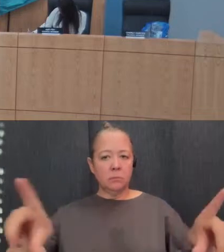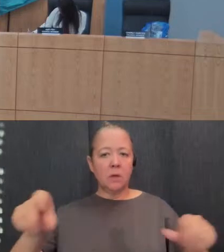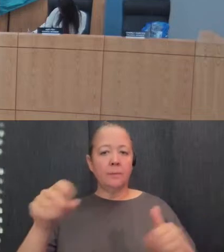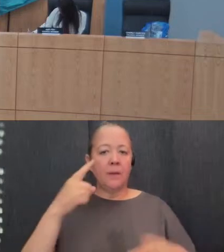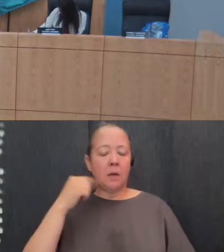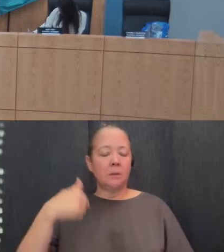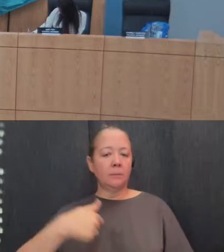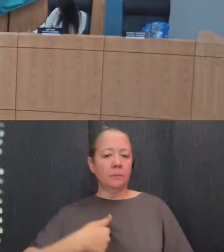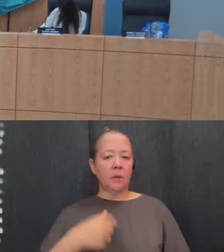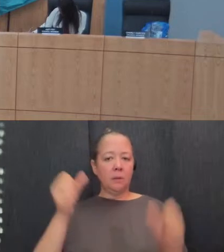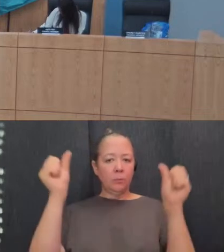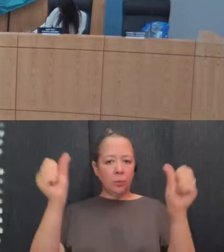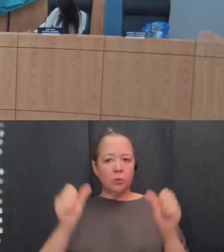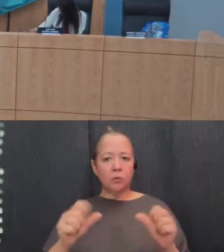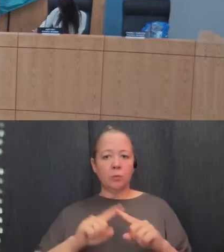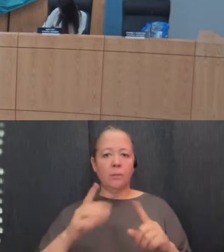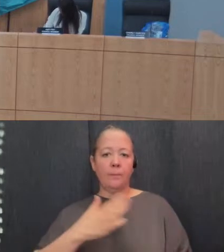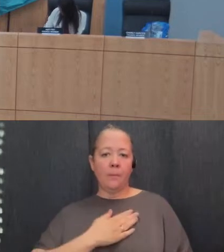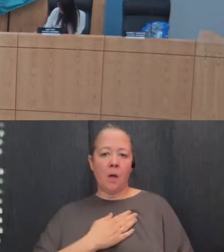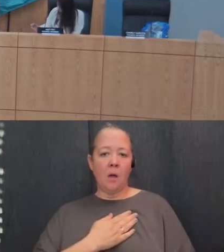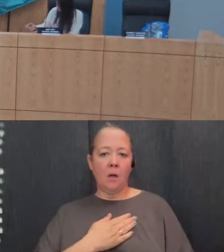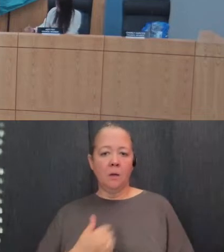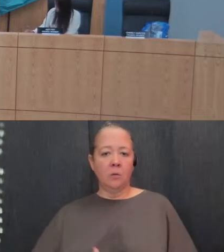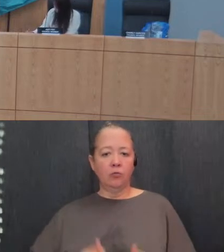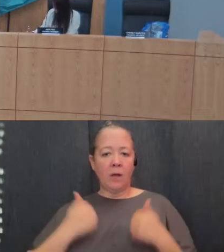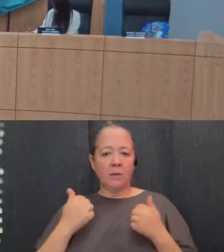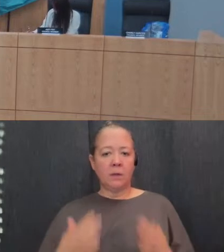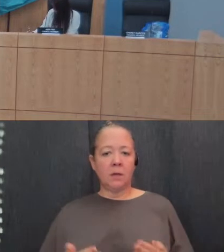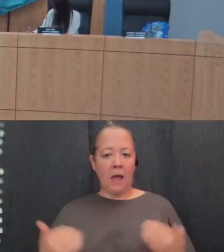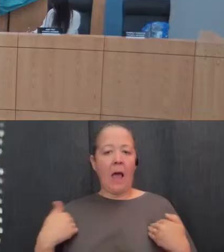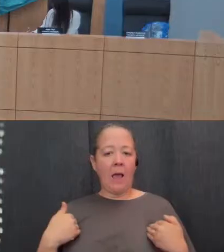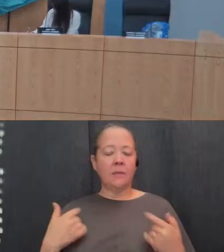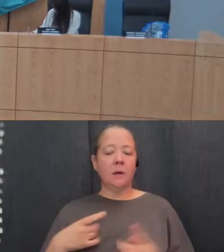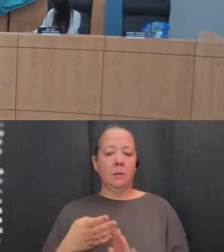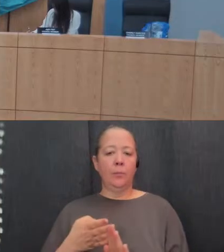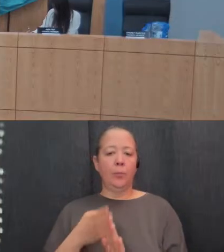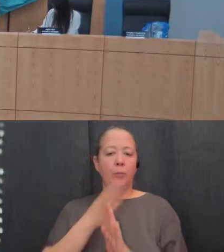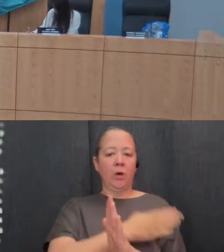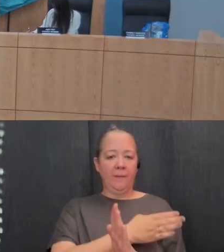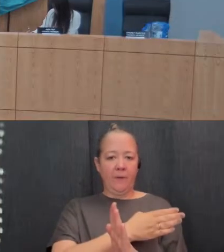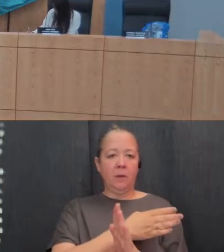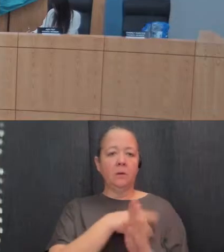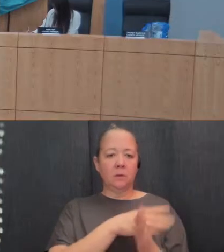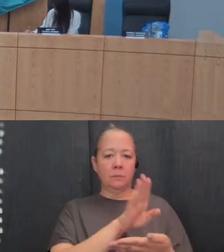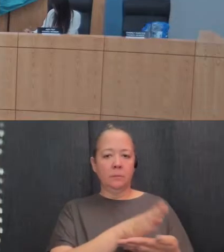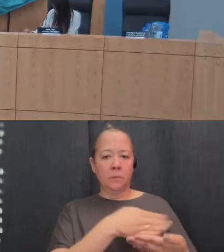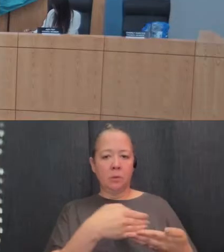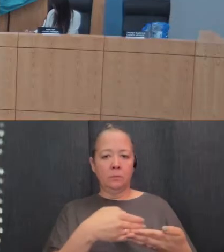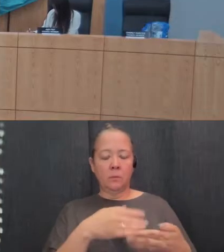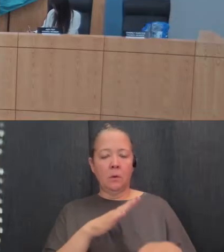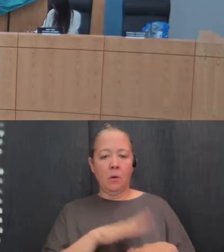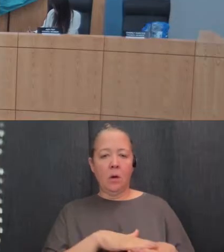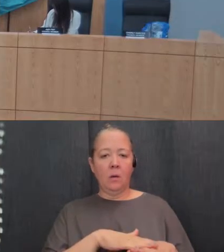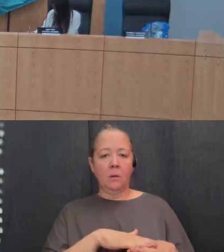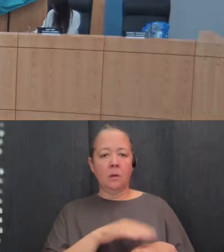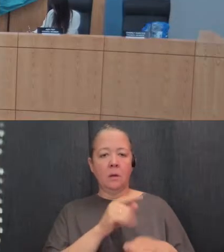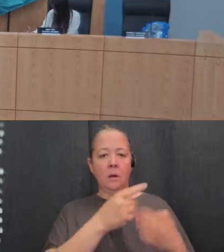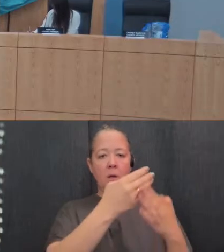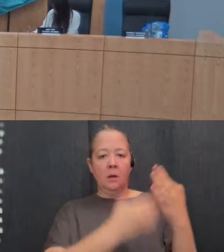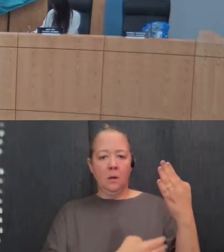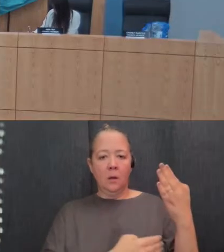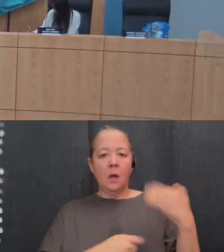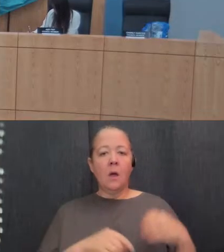residents had the previous one on there. In my post, I mentioned the fact